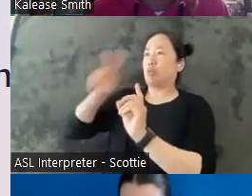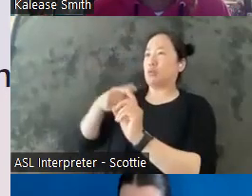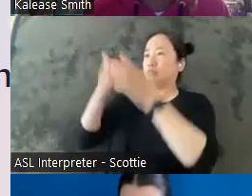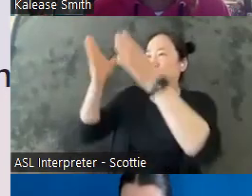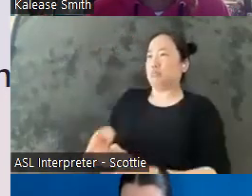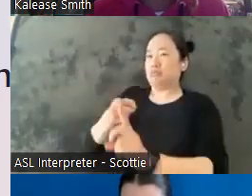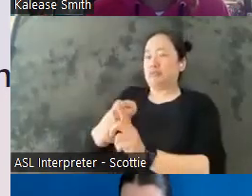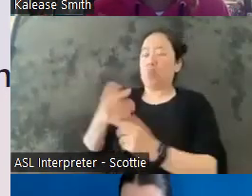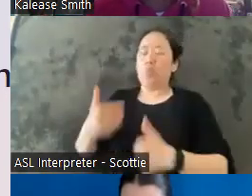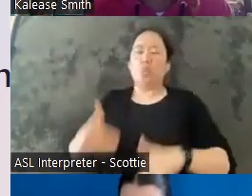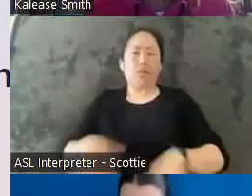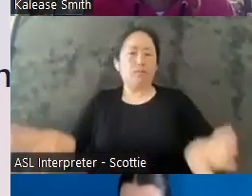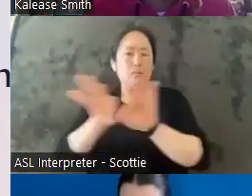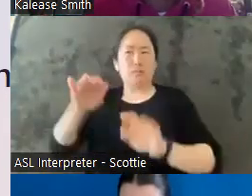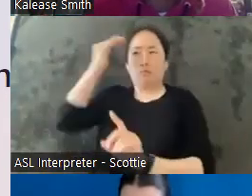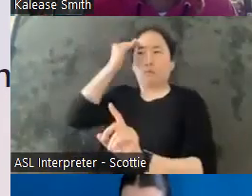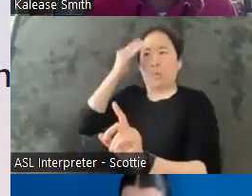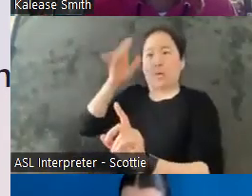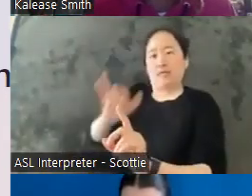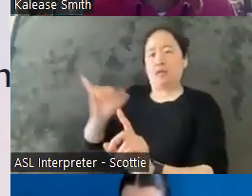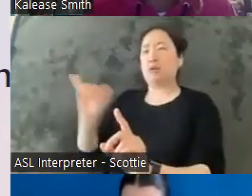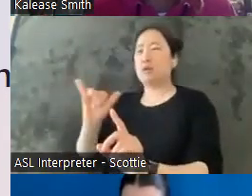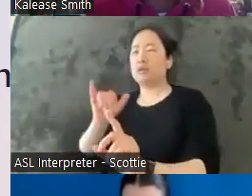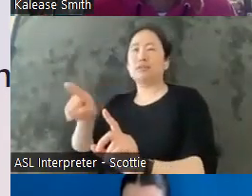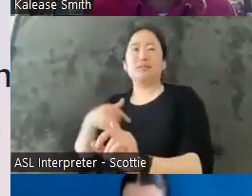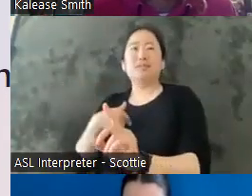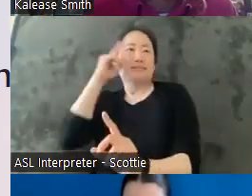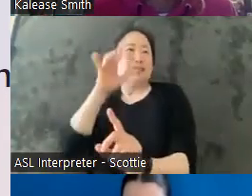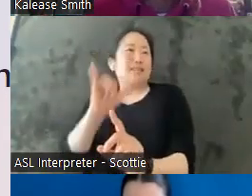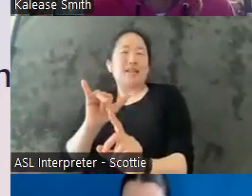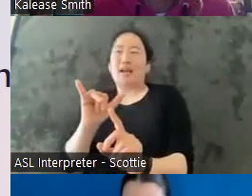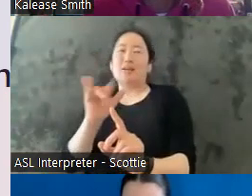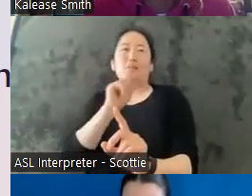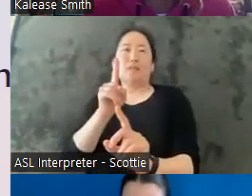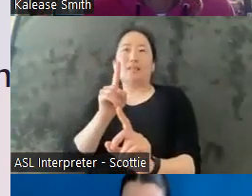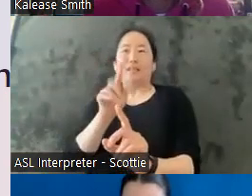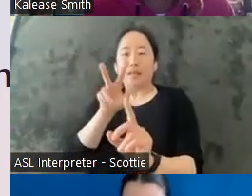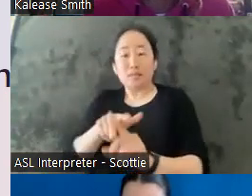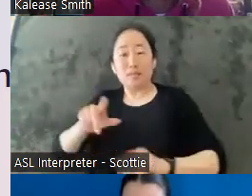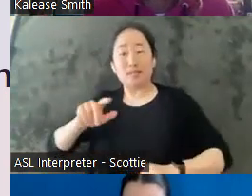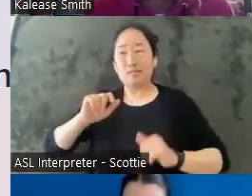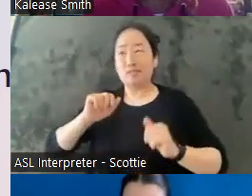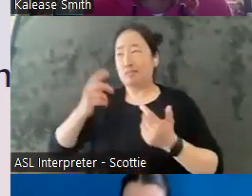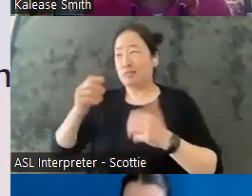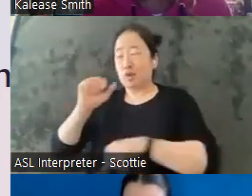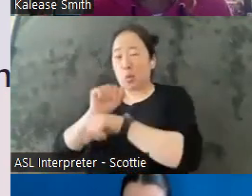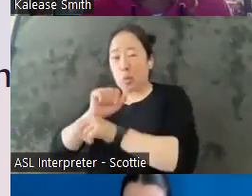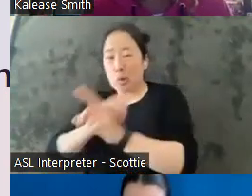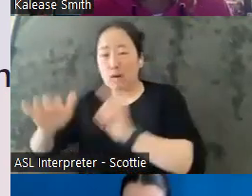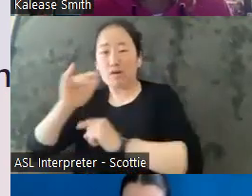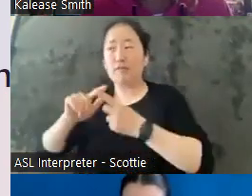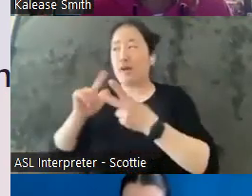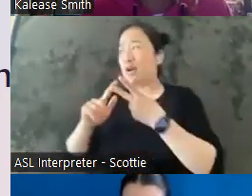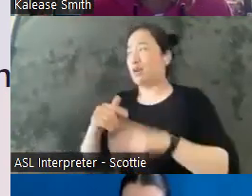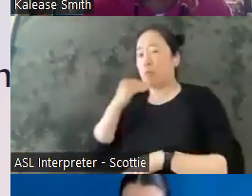think is huge. So, and I think that goes for like everything, the workplace, when parents talk to their kids,